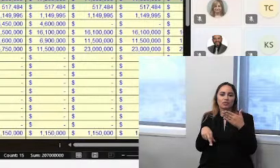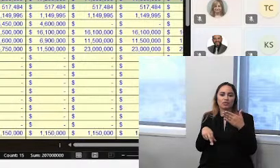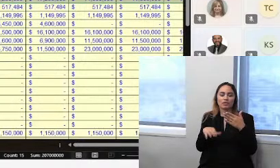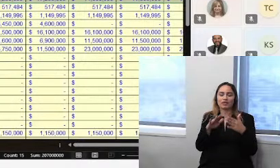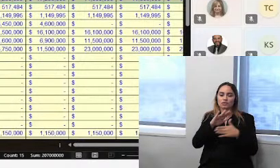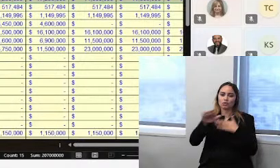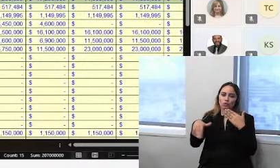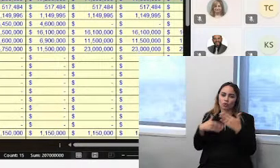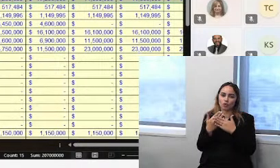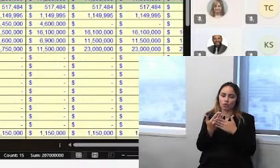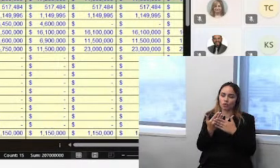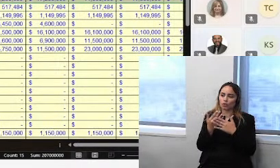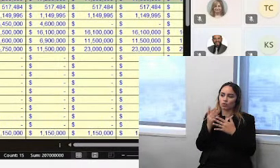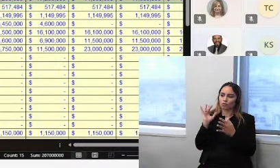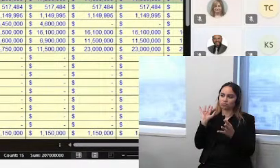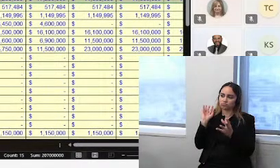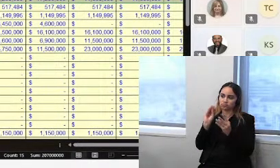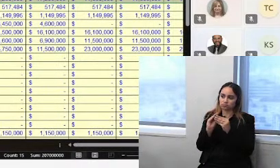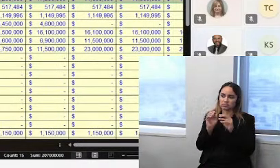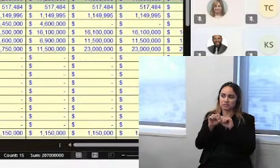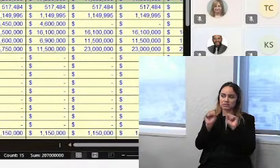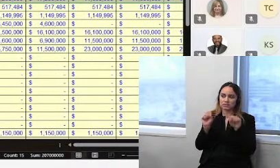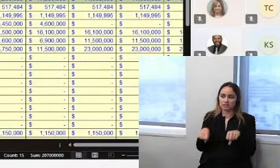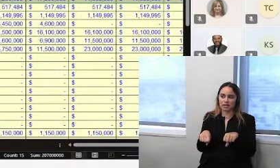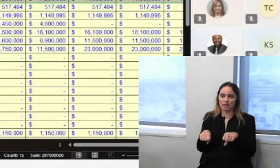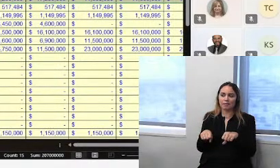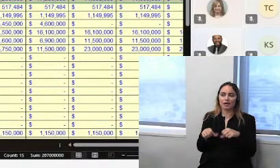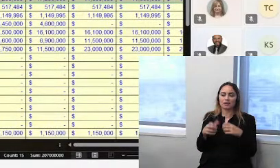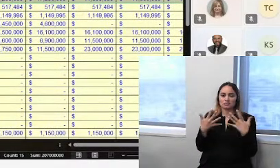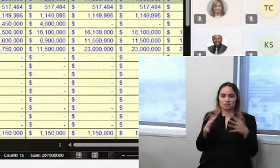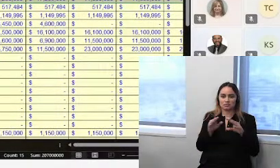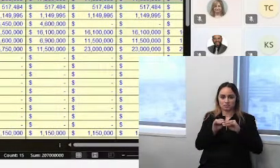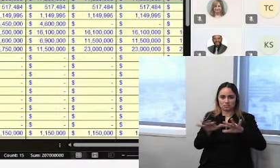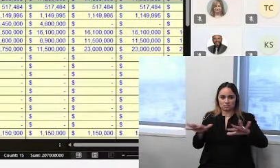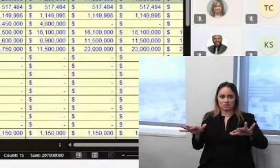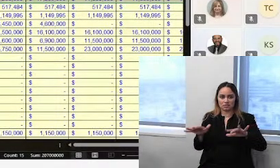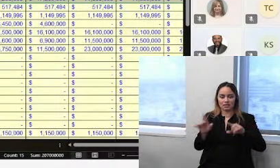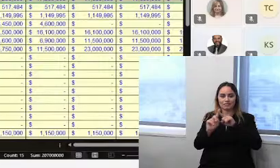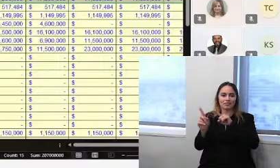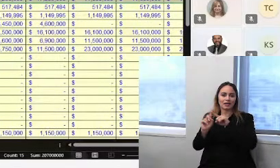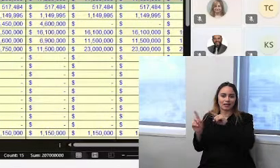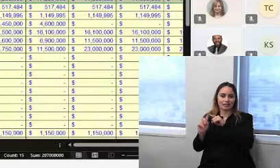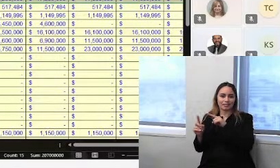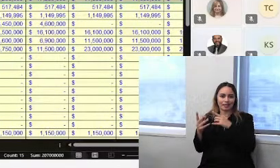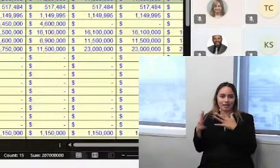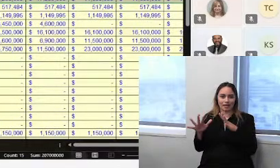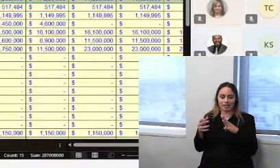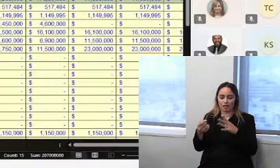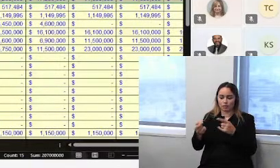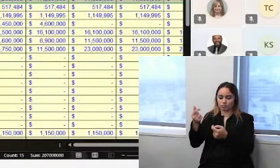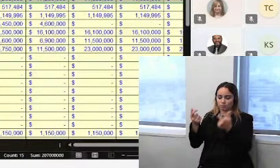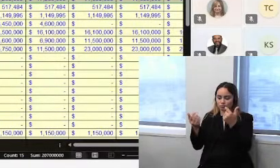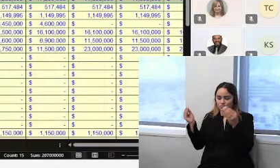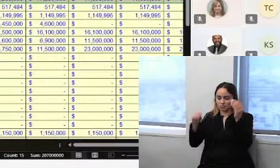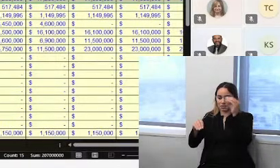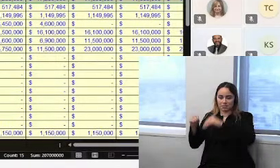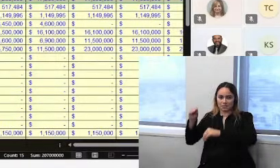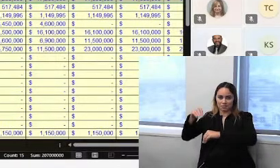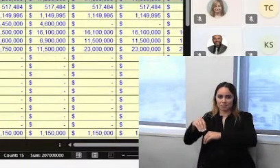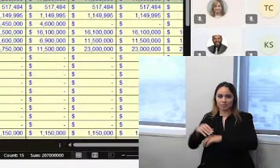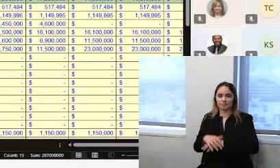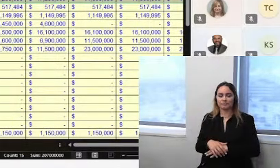been identified that need to be replaced. So Okay. in- And that assumes those 11.5